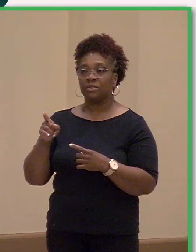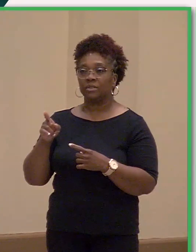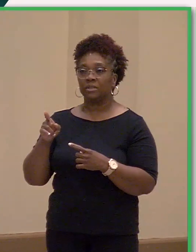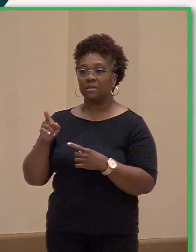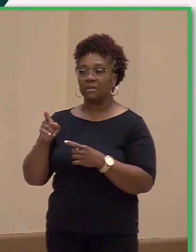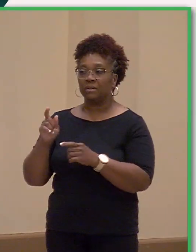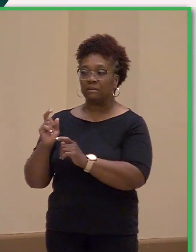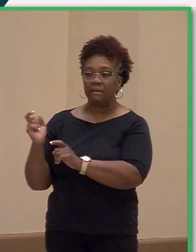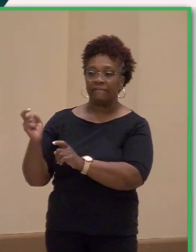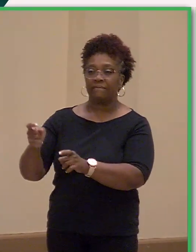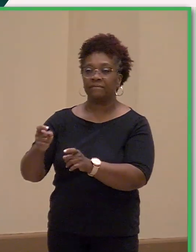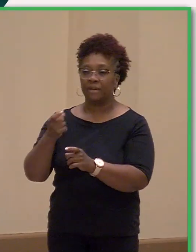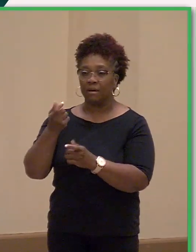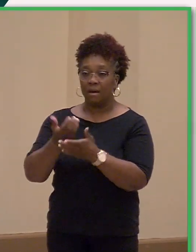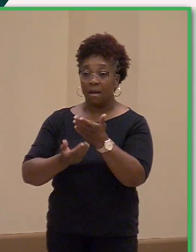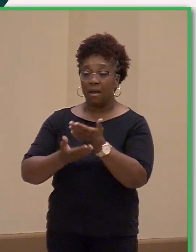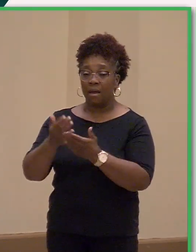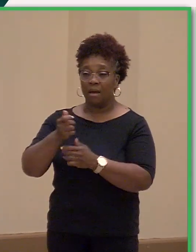hand warmers.